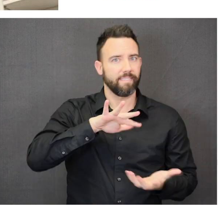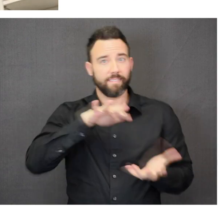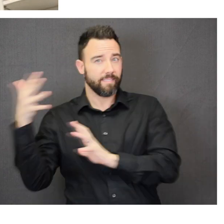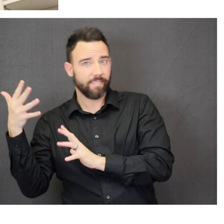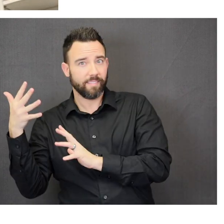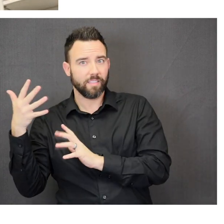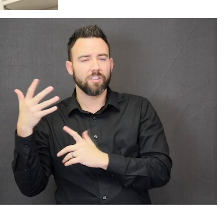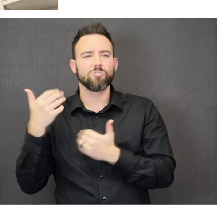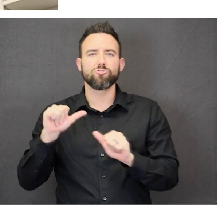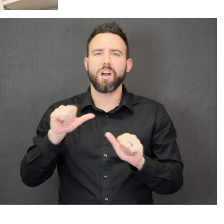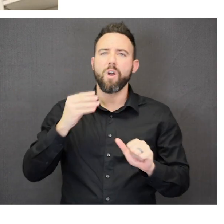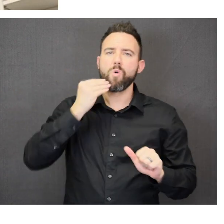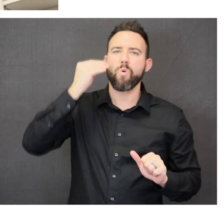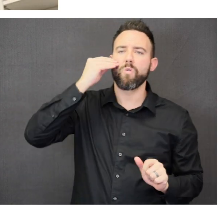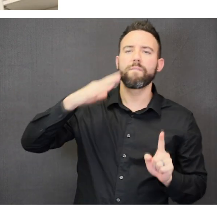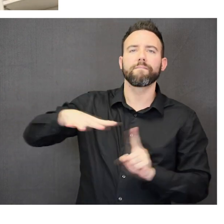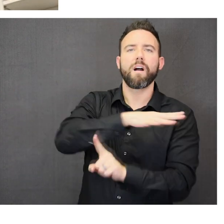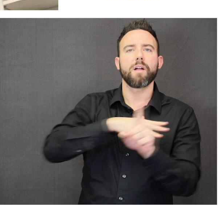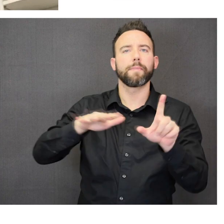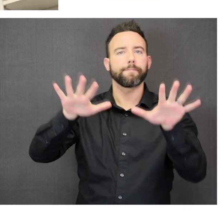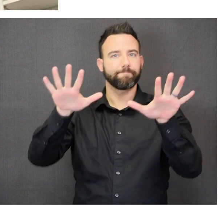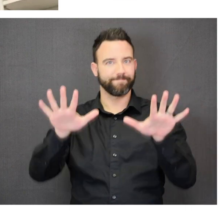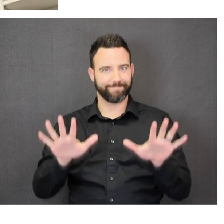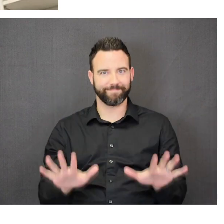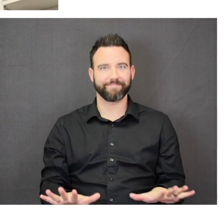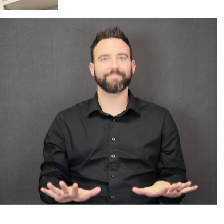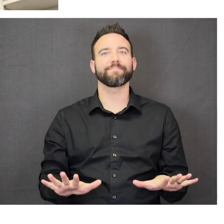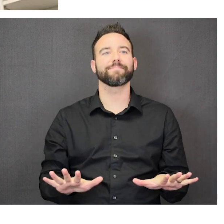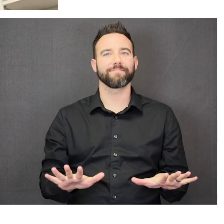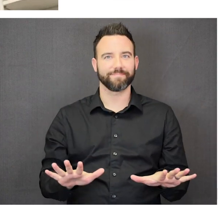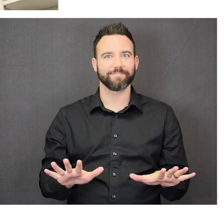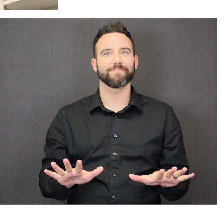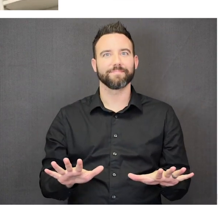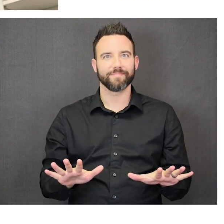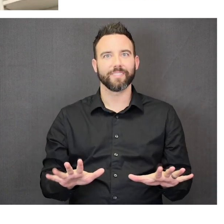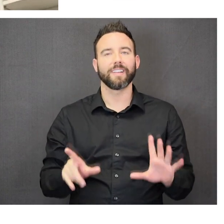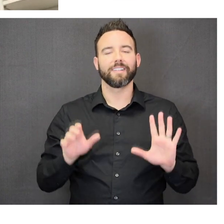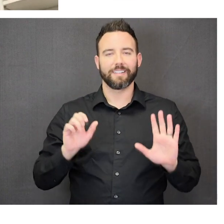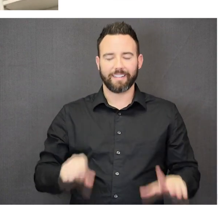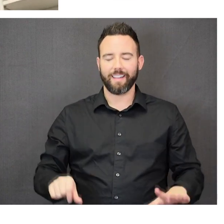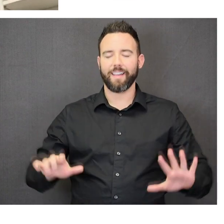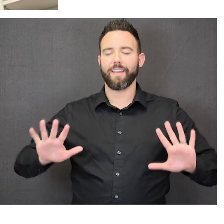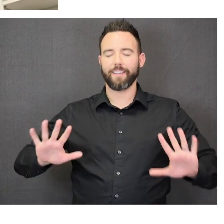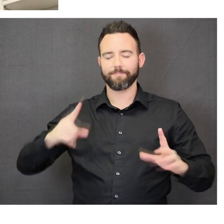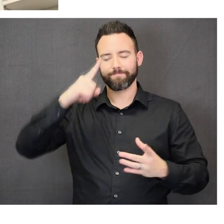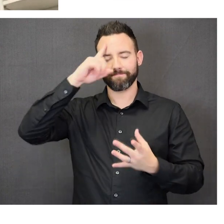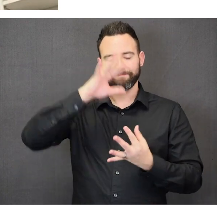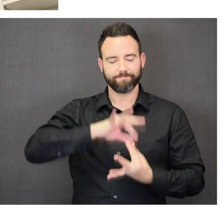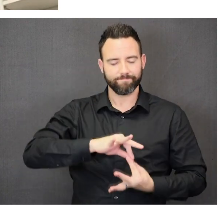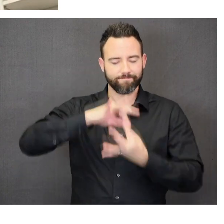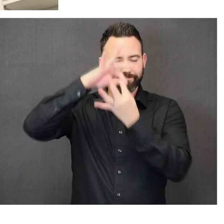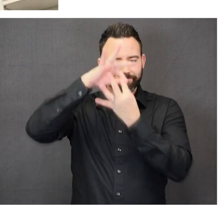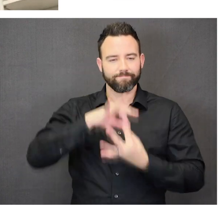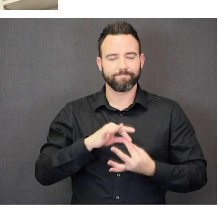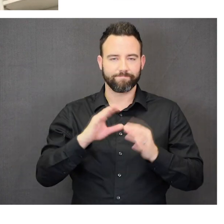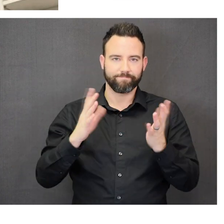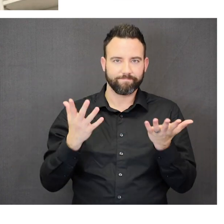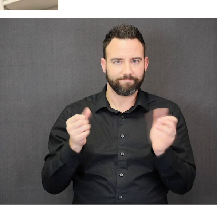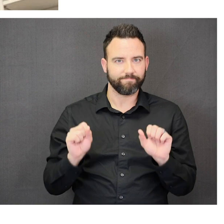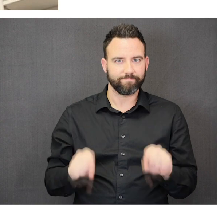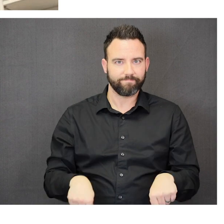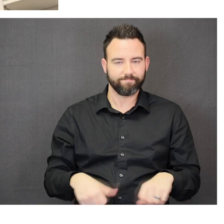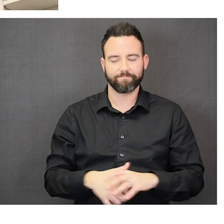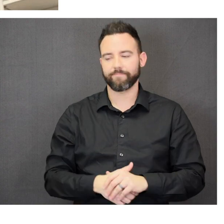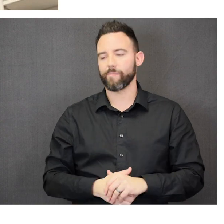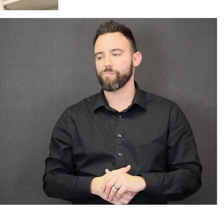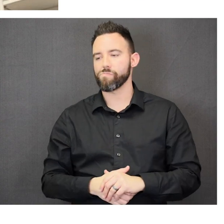to help actually create a way for the home to actually be a home where there's an experience where people can actually ground and center